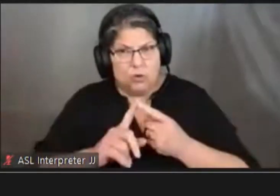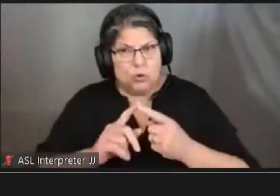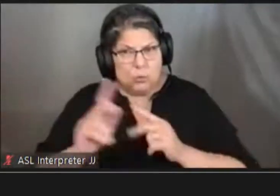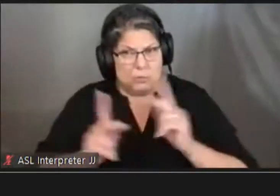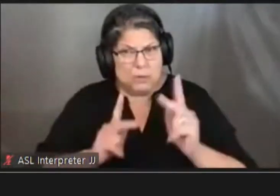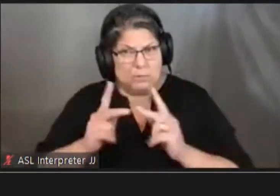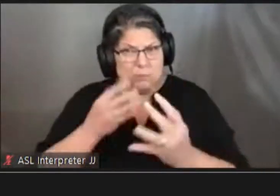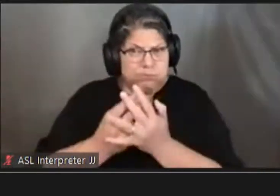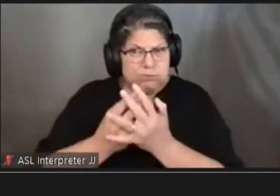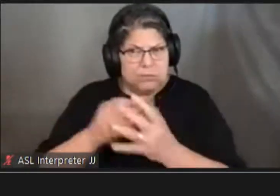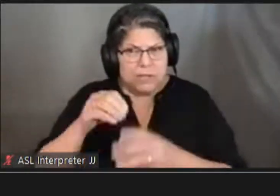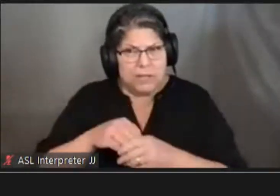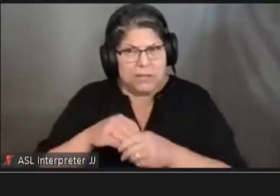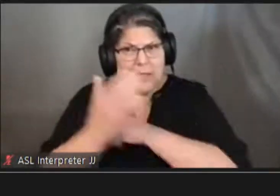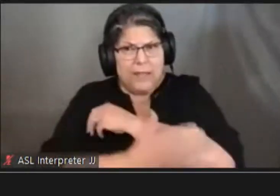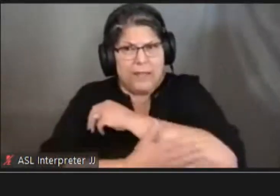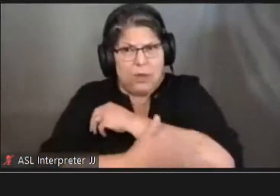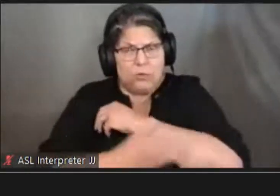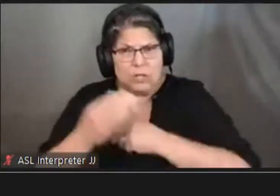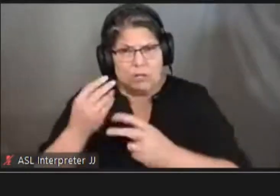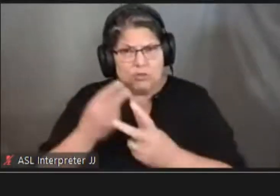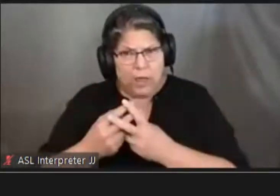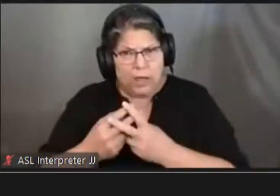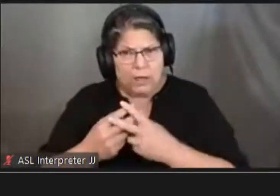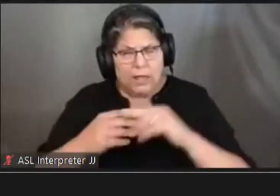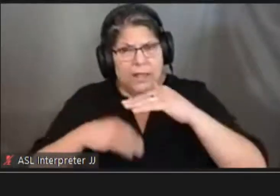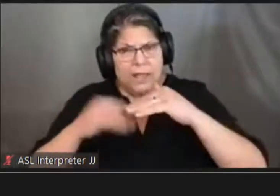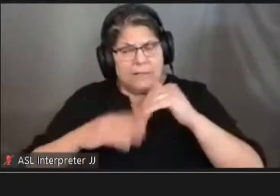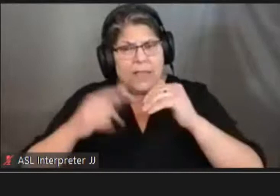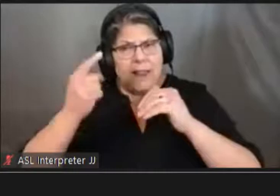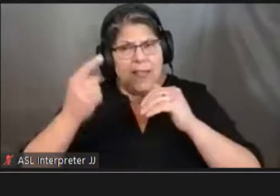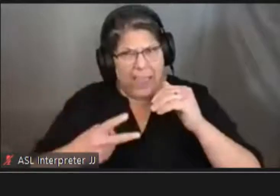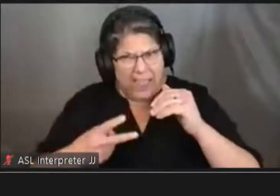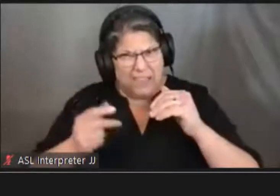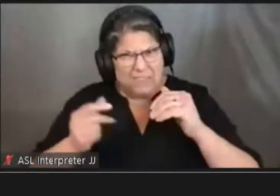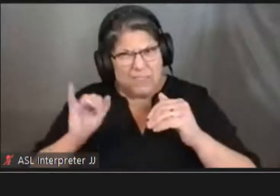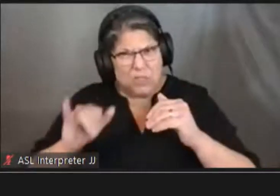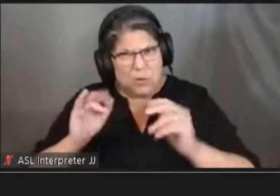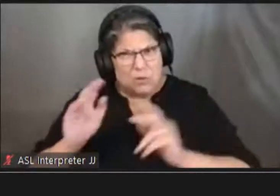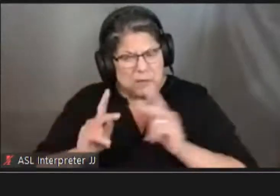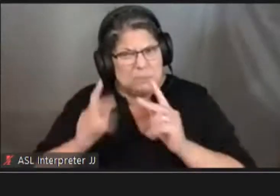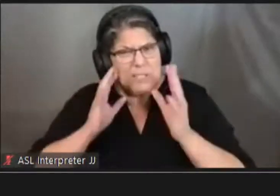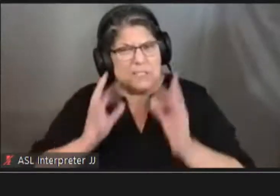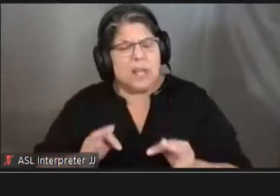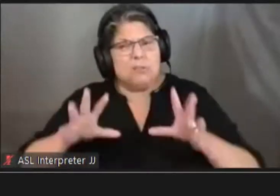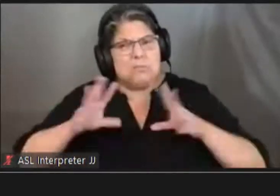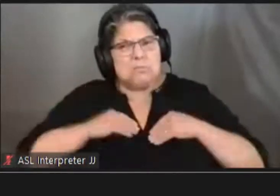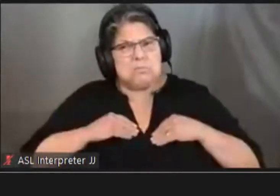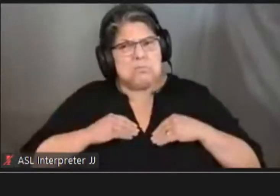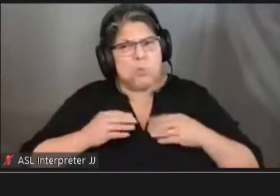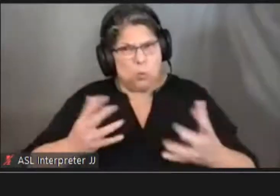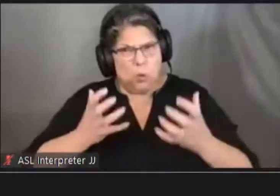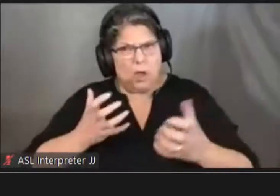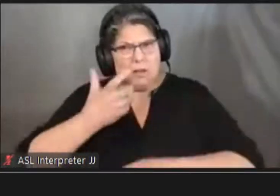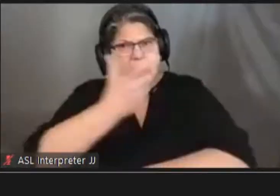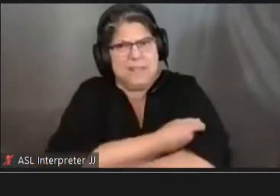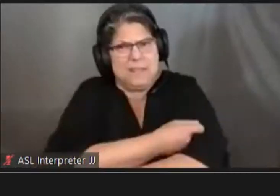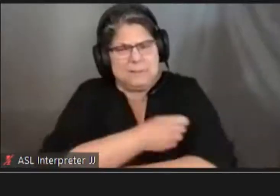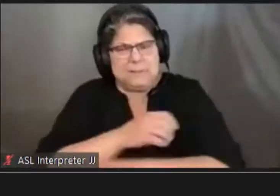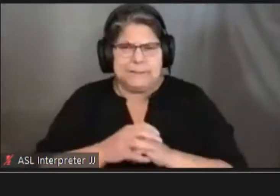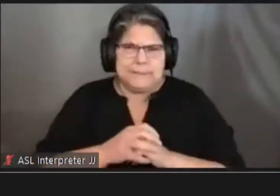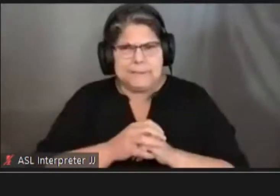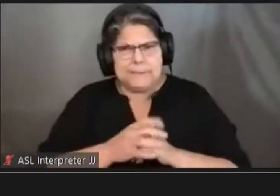jail, and that less than half of the inmates elected to take that vaccine. And this makes